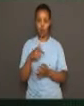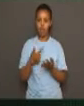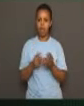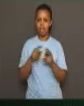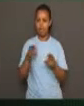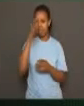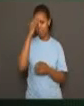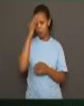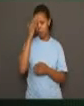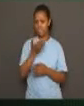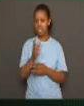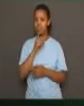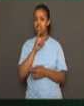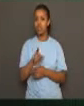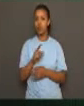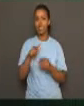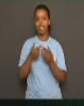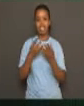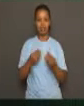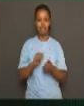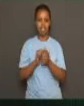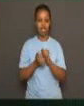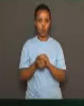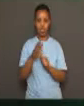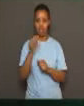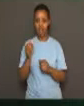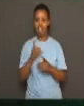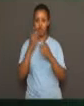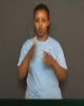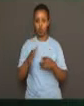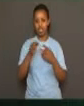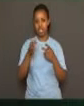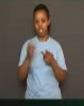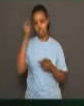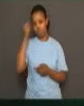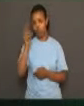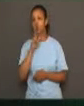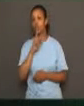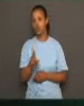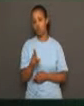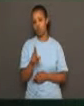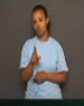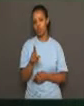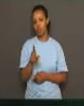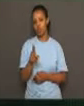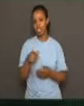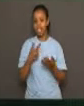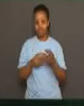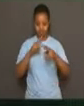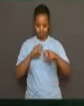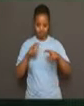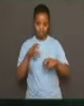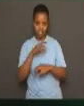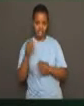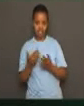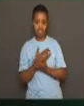known for his theories on evolution and natural selection. The research and